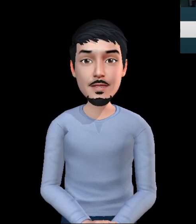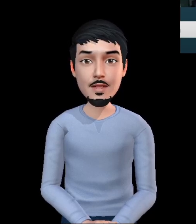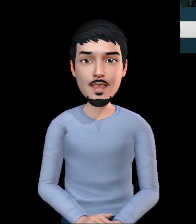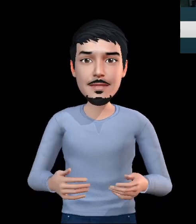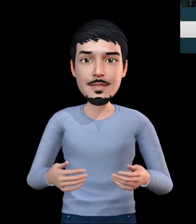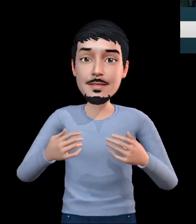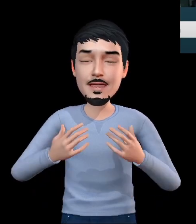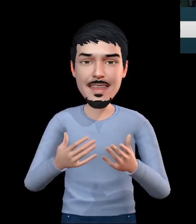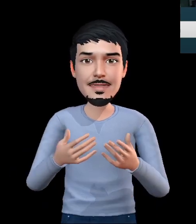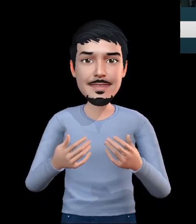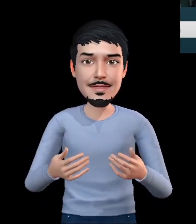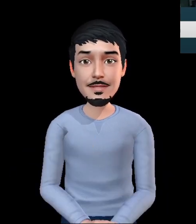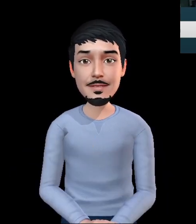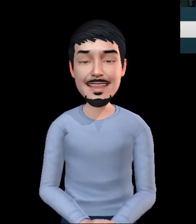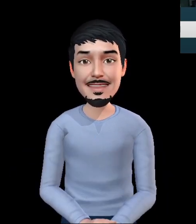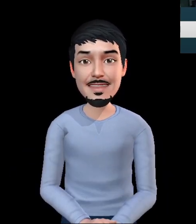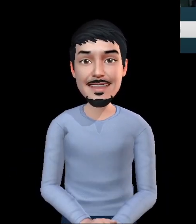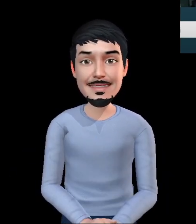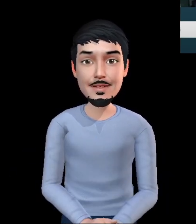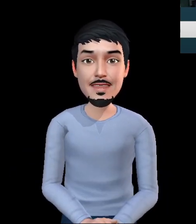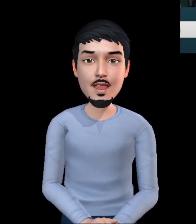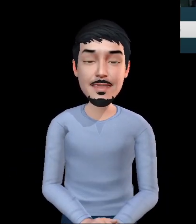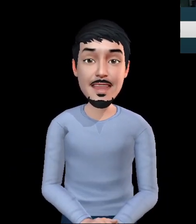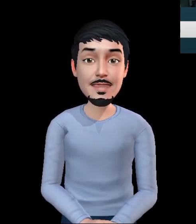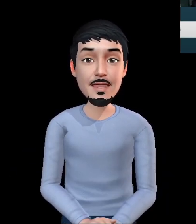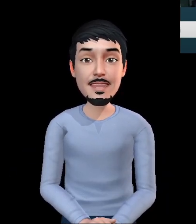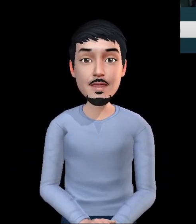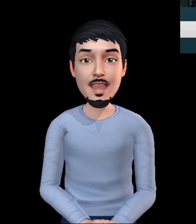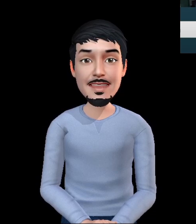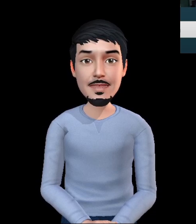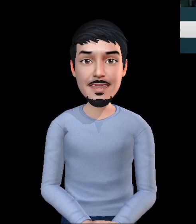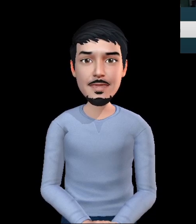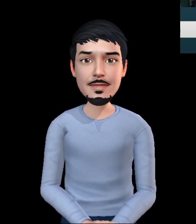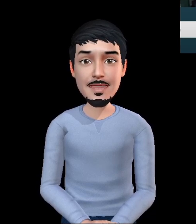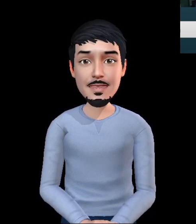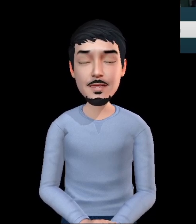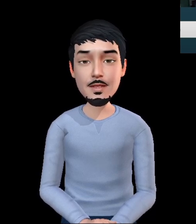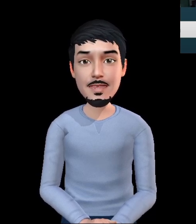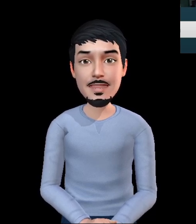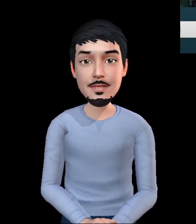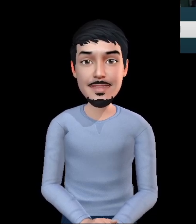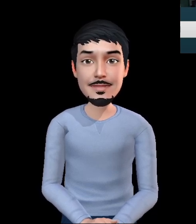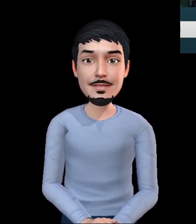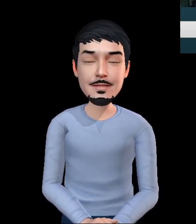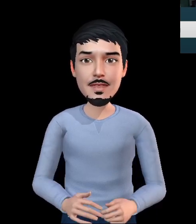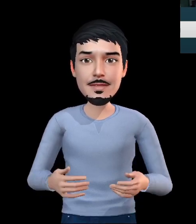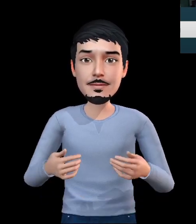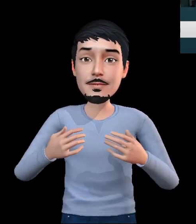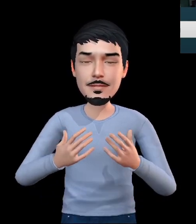military support because it is a human rights violator? Then why does the U.S. continue to support the Philippines?